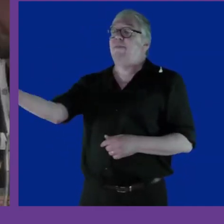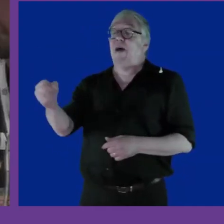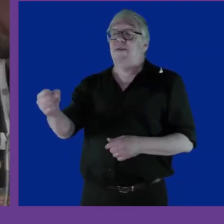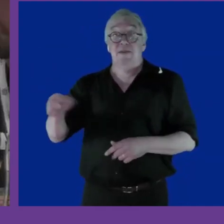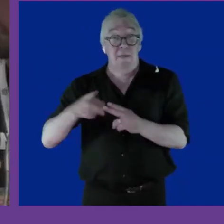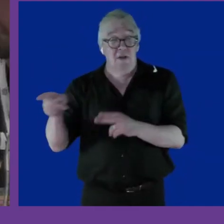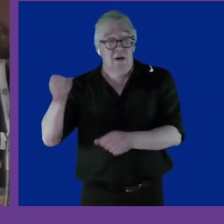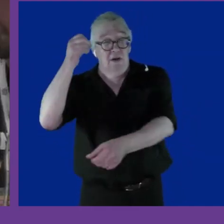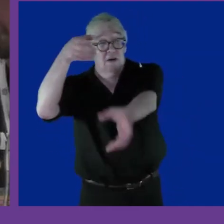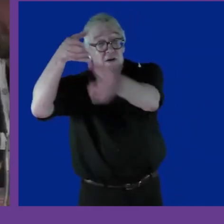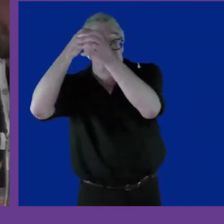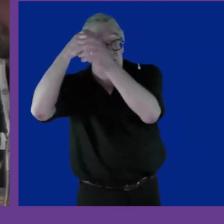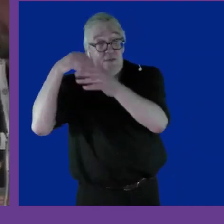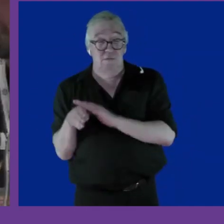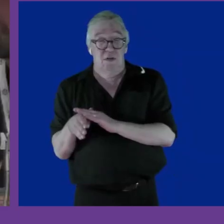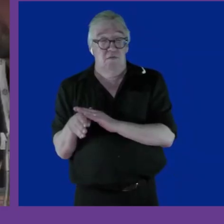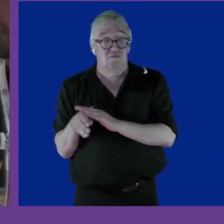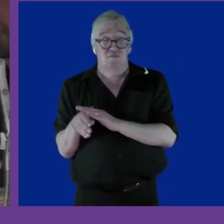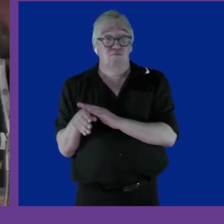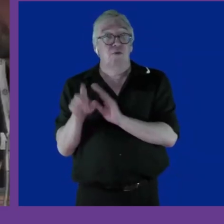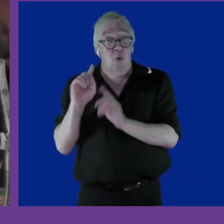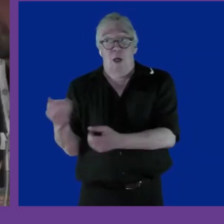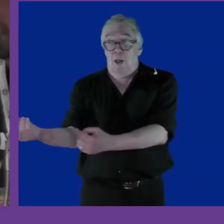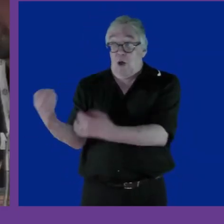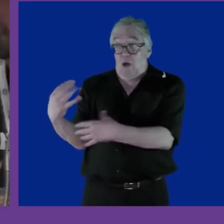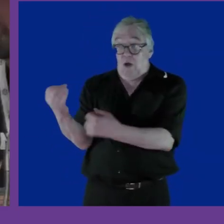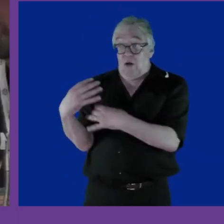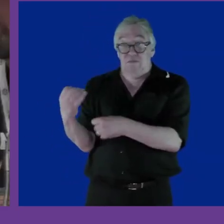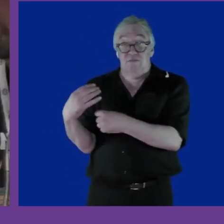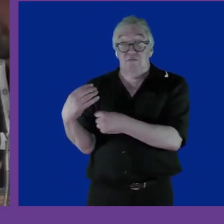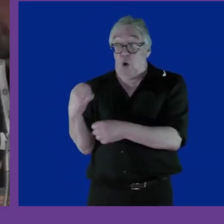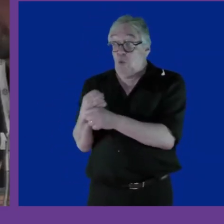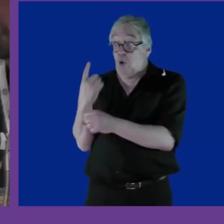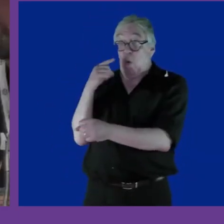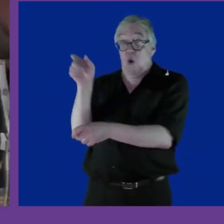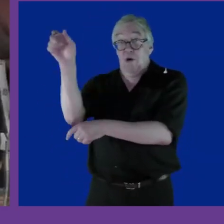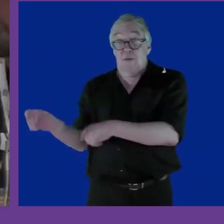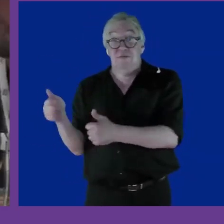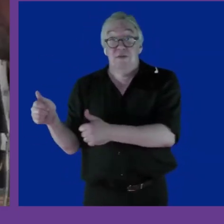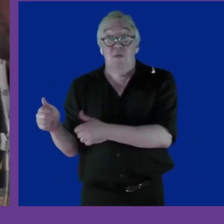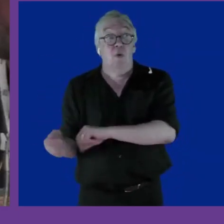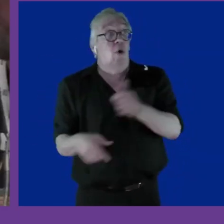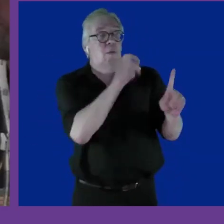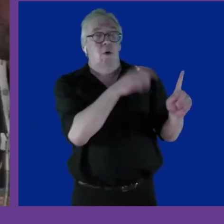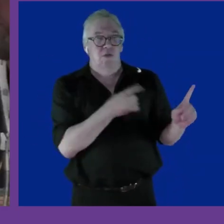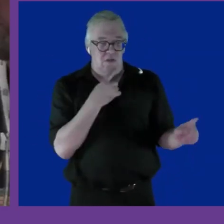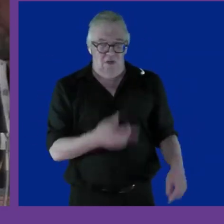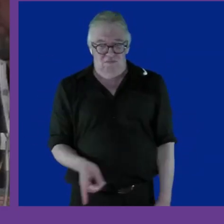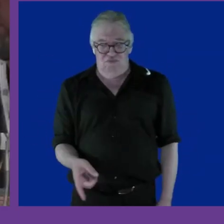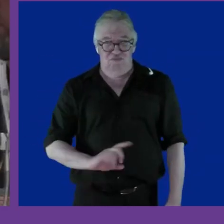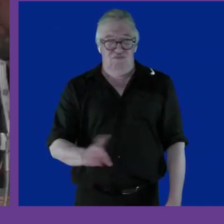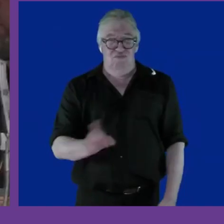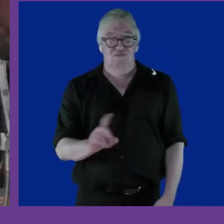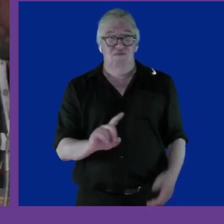is that they will give you ideas and thoughts which work very well for them, but might not work for somebody else. But putting that